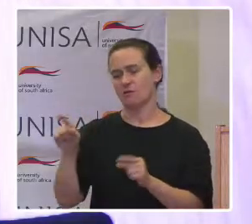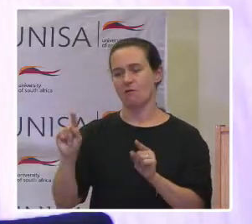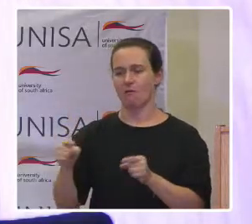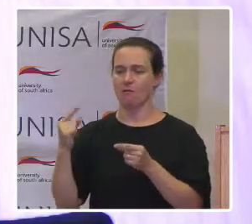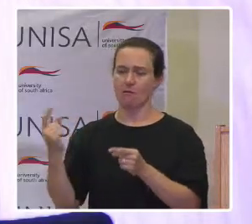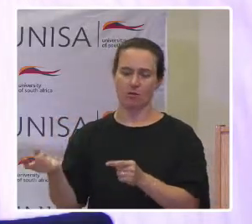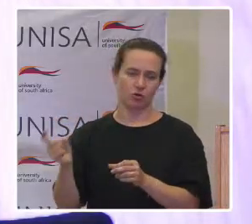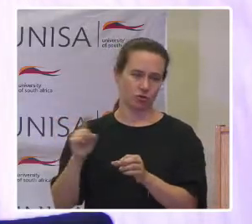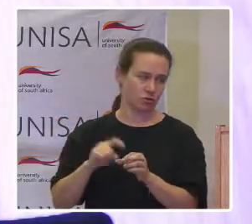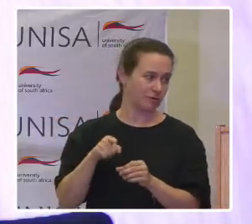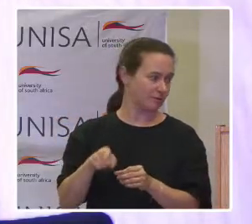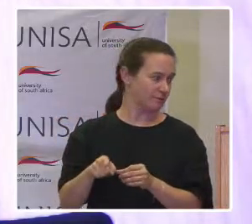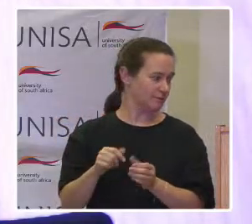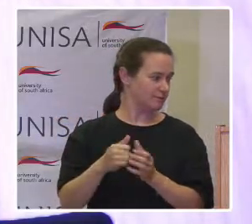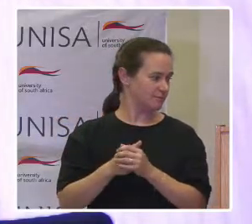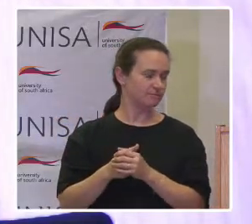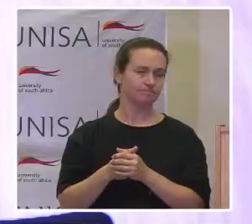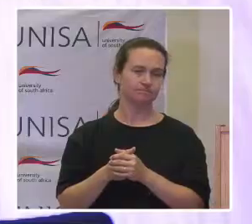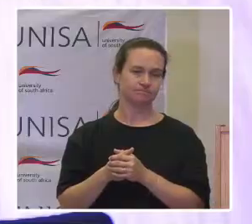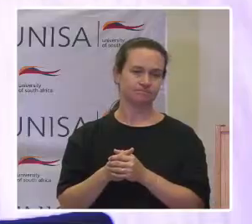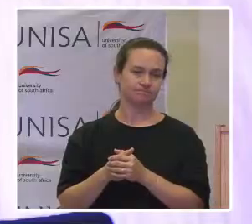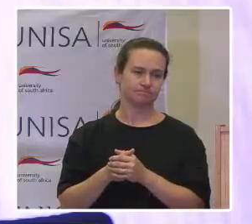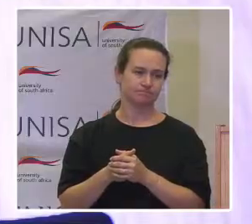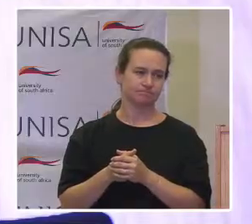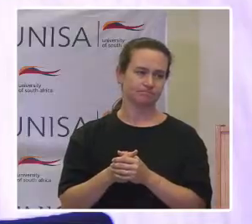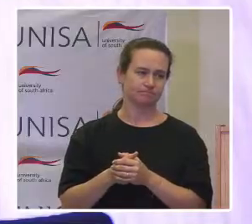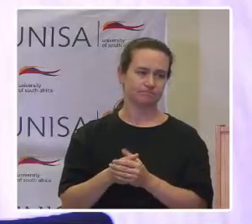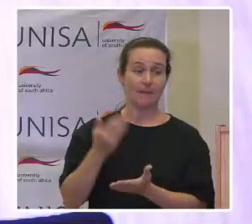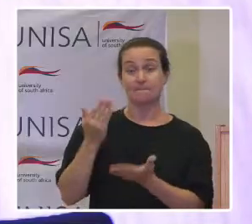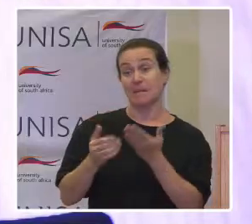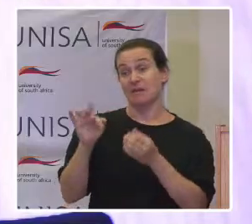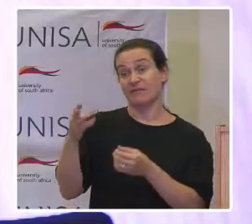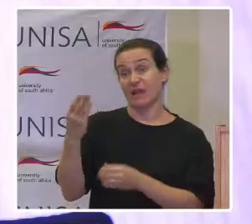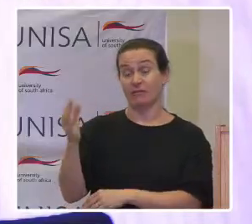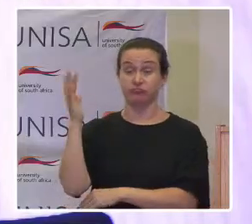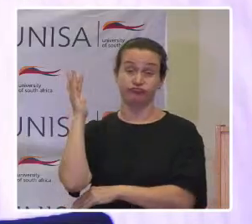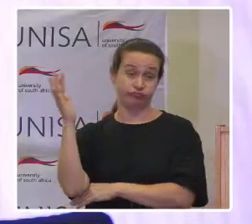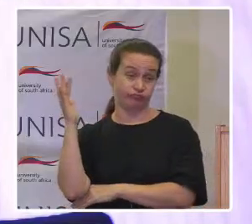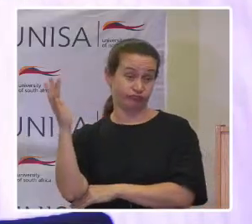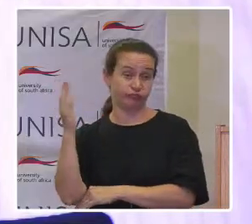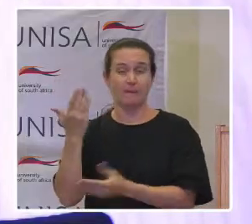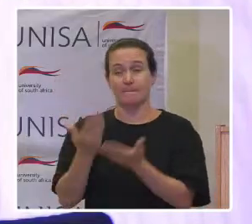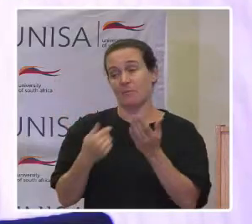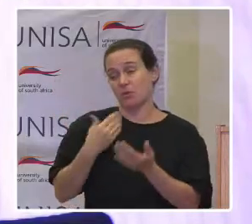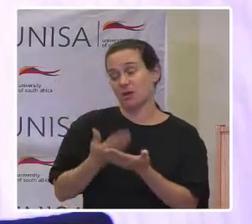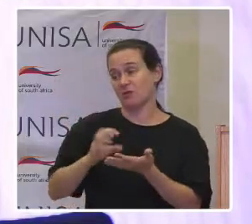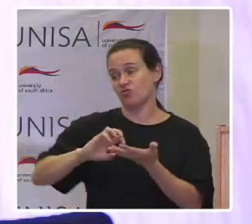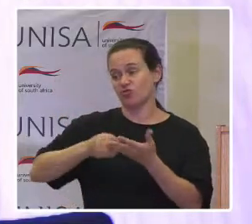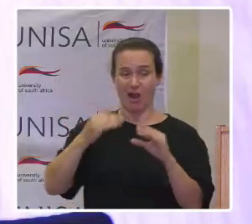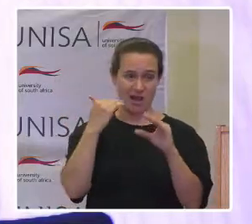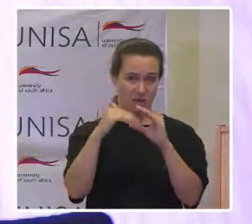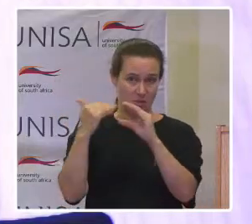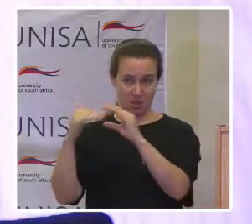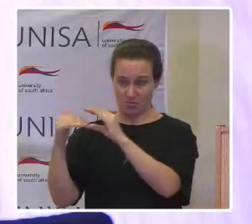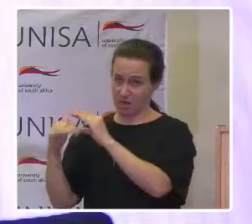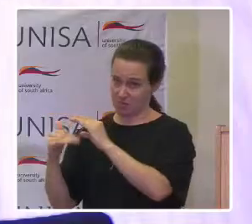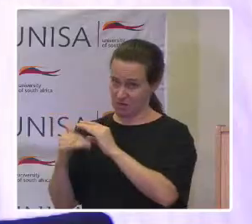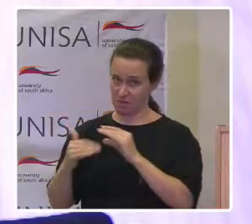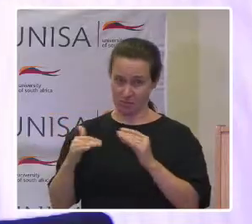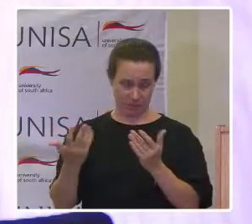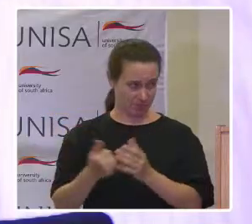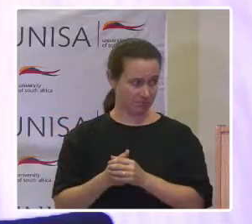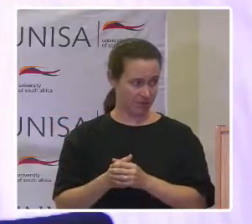ladies and gentlemen. Probably if he's got any presentation, we'll try to circulate through your emails that we have